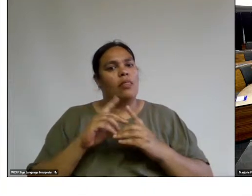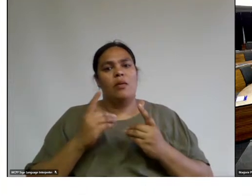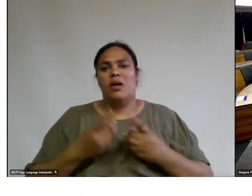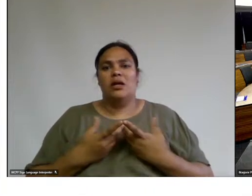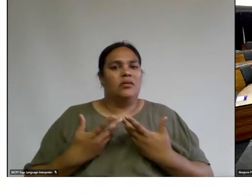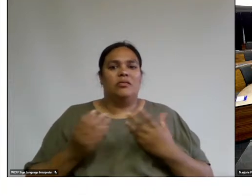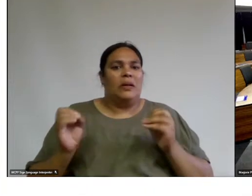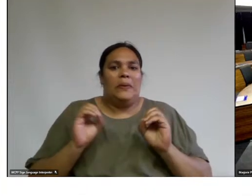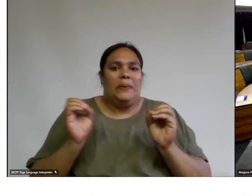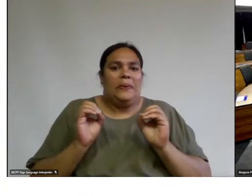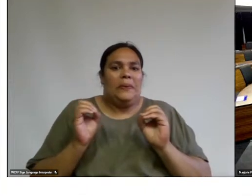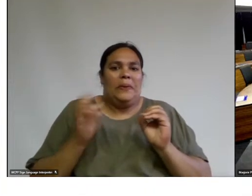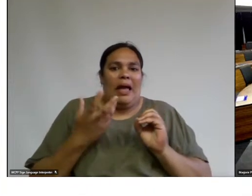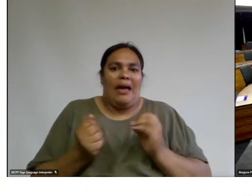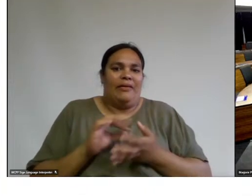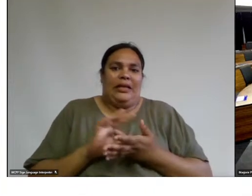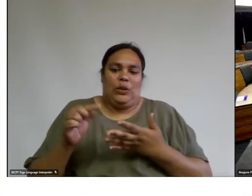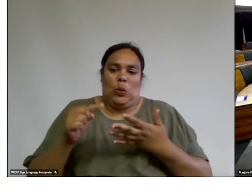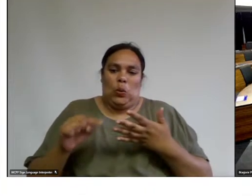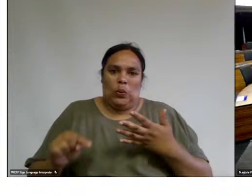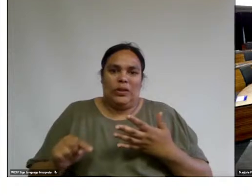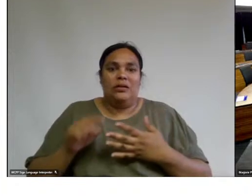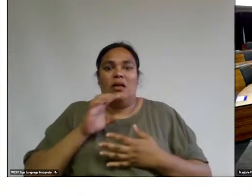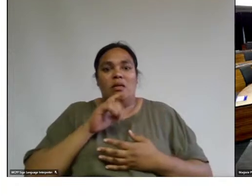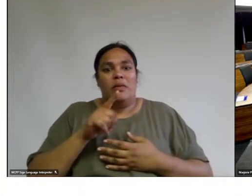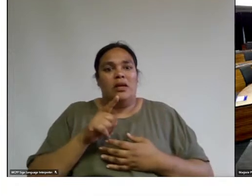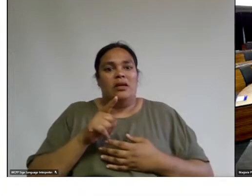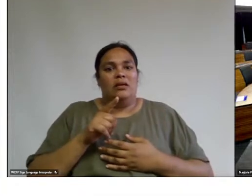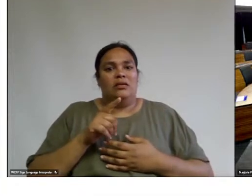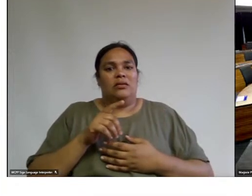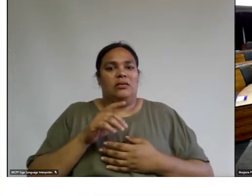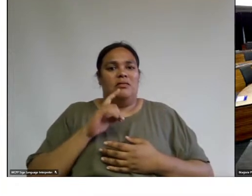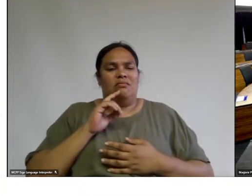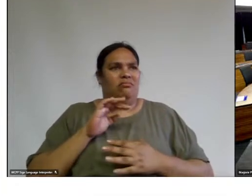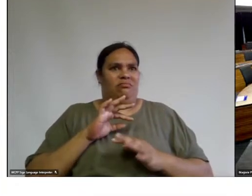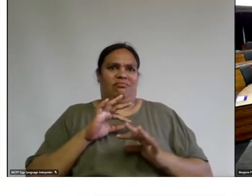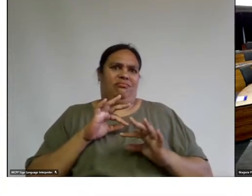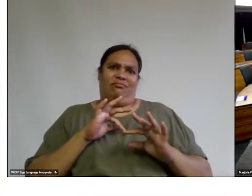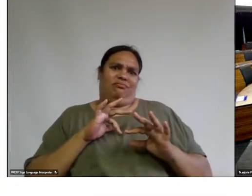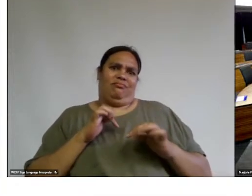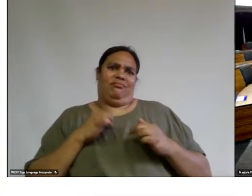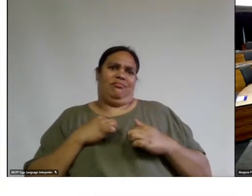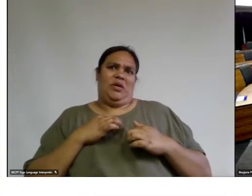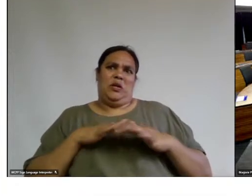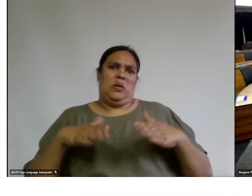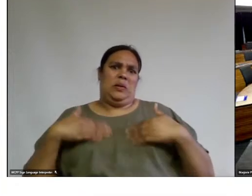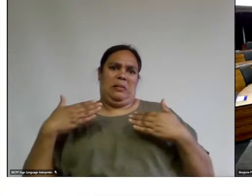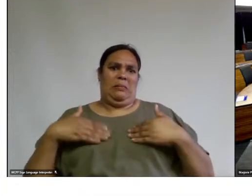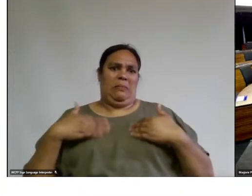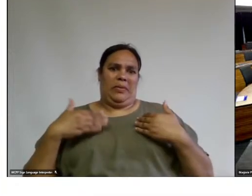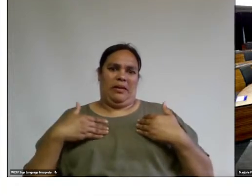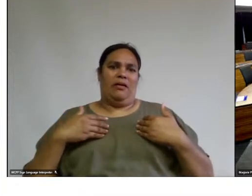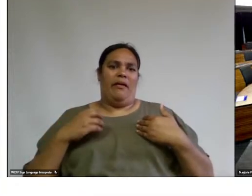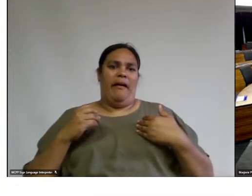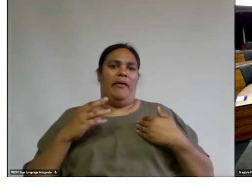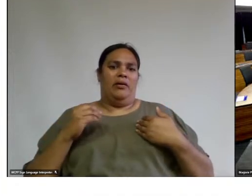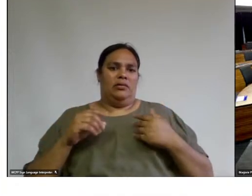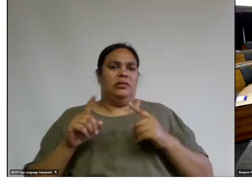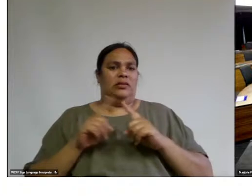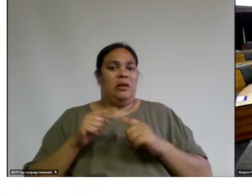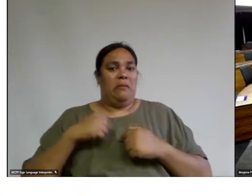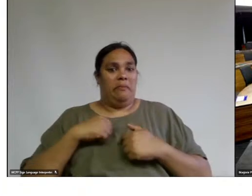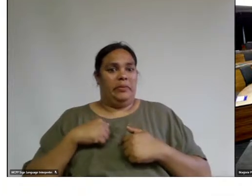have that clean audit. And of course, it does not augur well with us, and especially with me